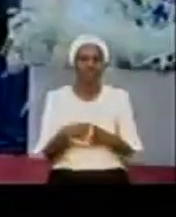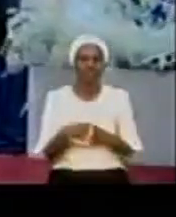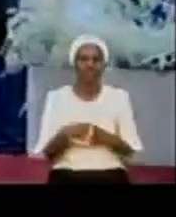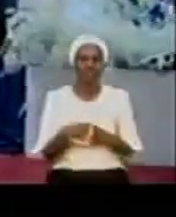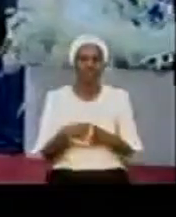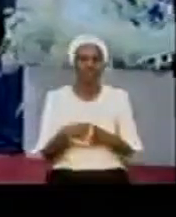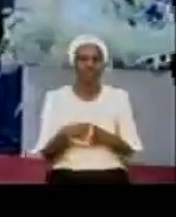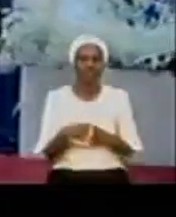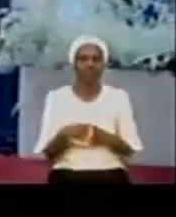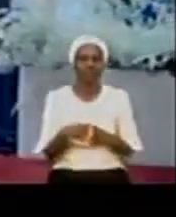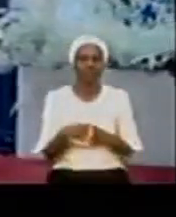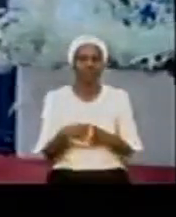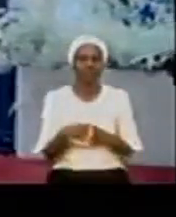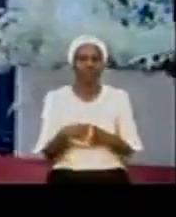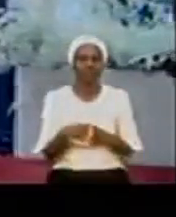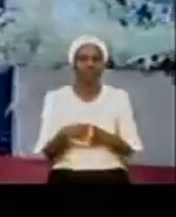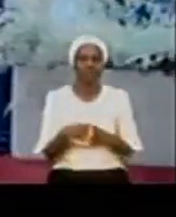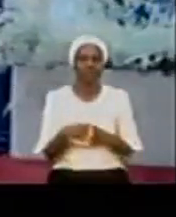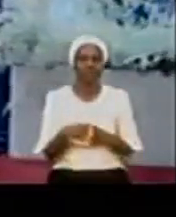Praise the Lord.